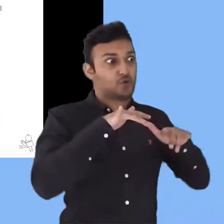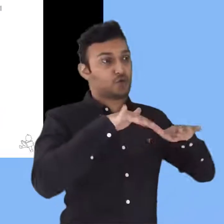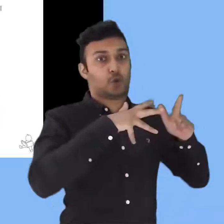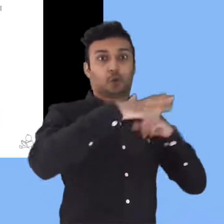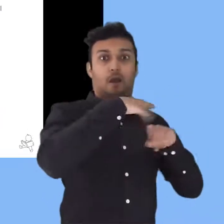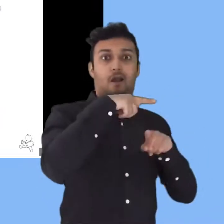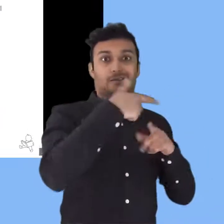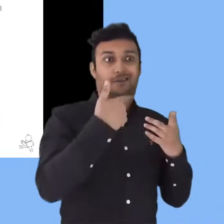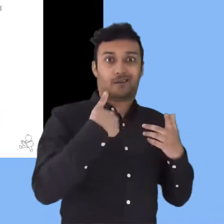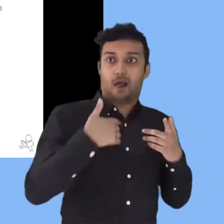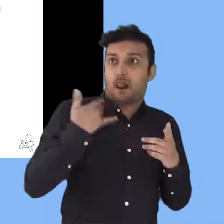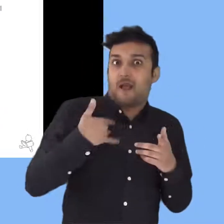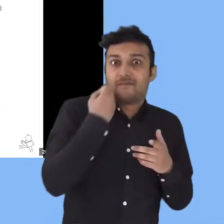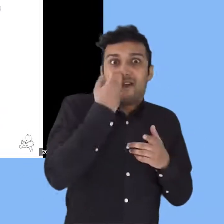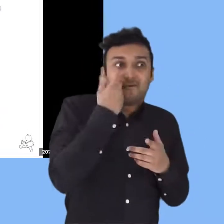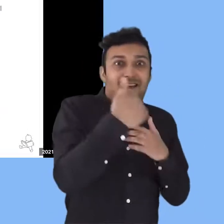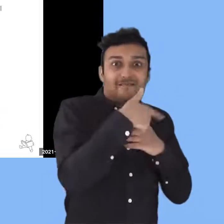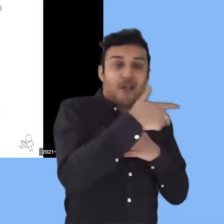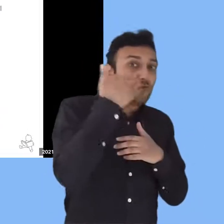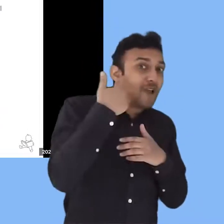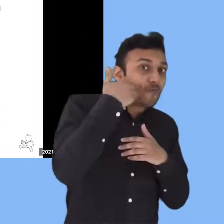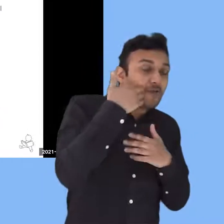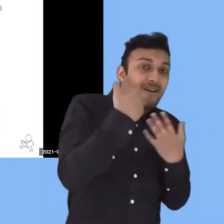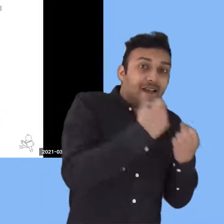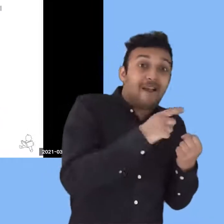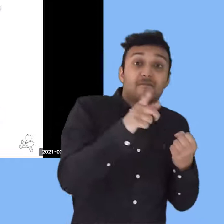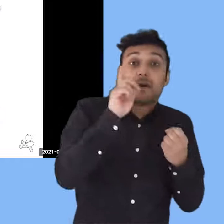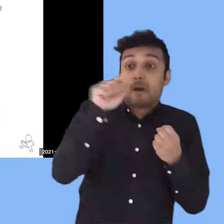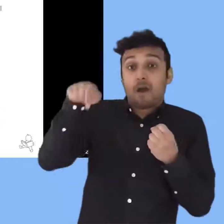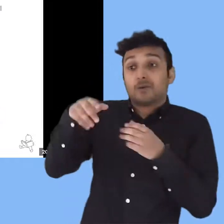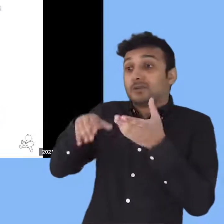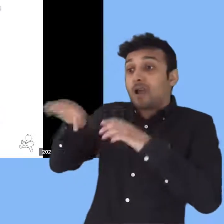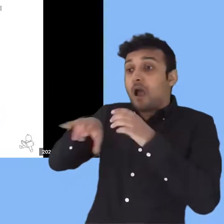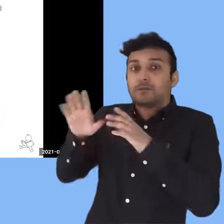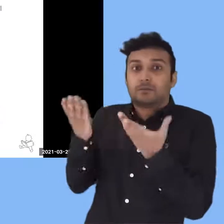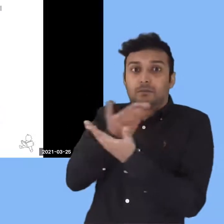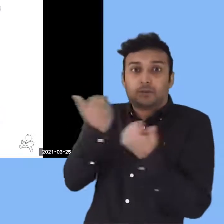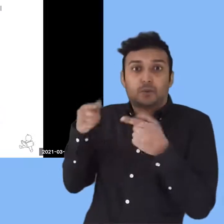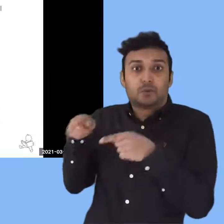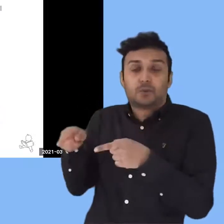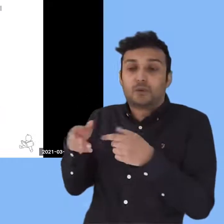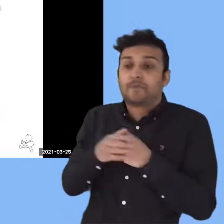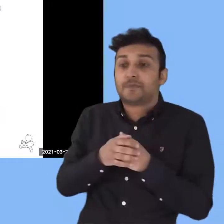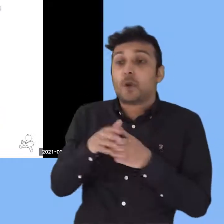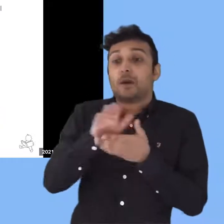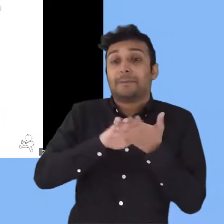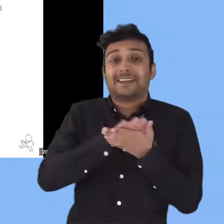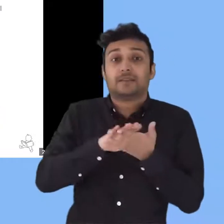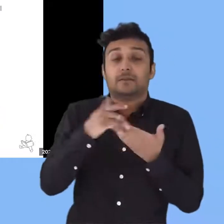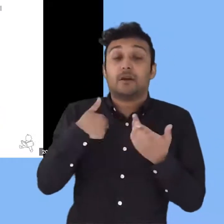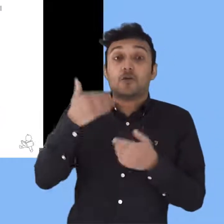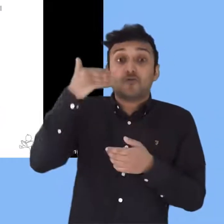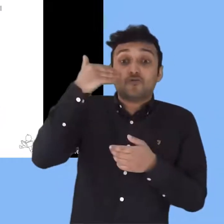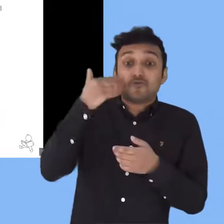race according to racialization, which highlights the processes of racial categories while rejecting this notion of race as